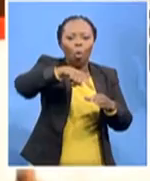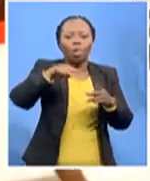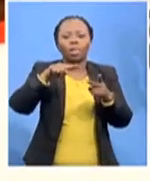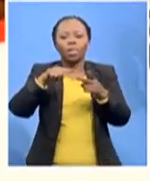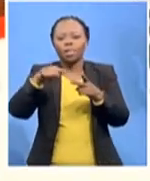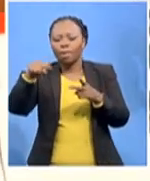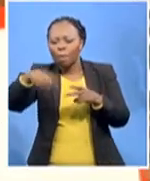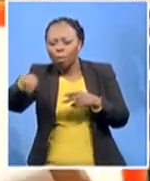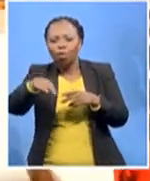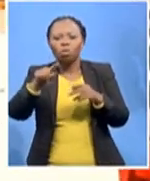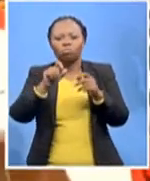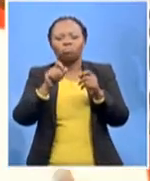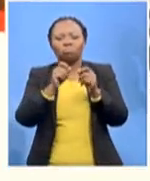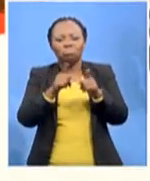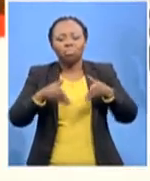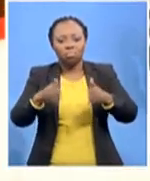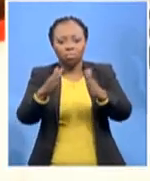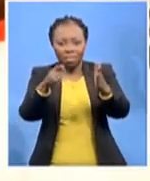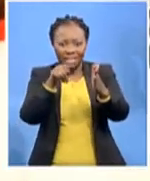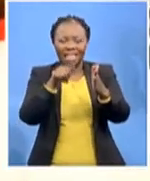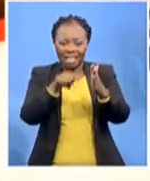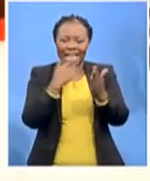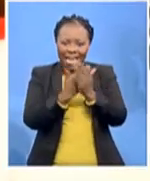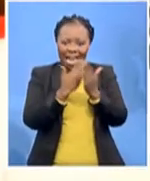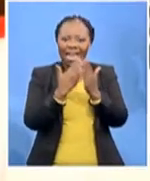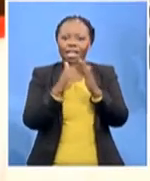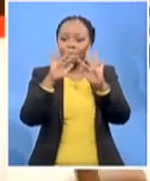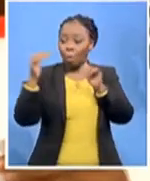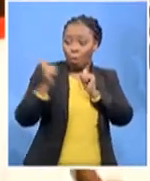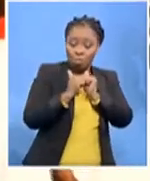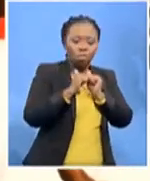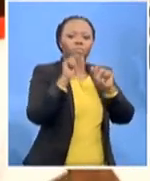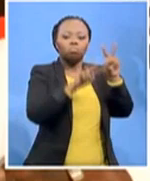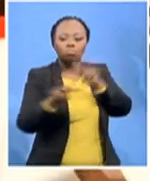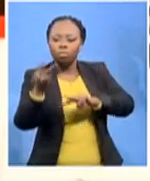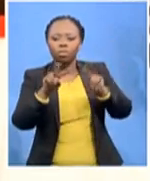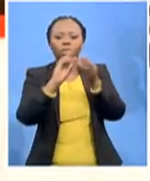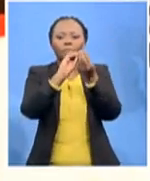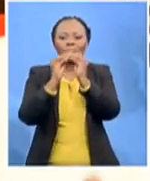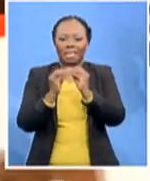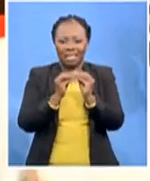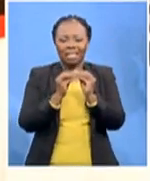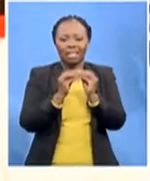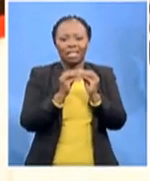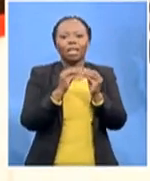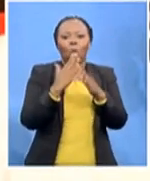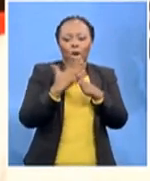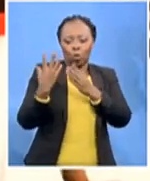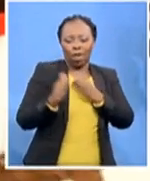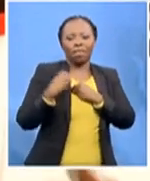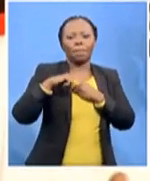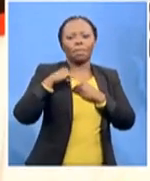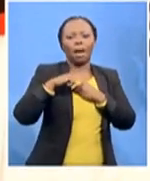able to maintain what we are supposed to be doing as a municipality. So therefore, we urge communities to work with us